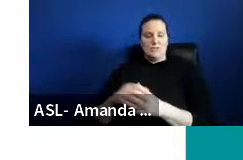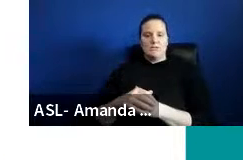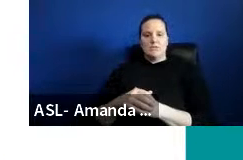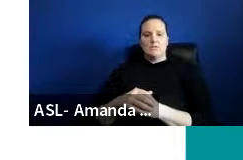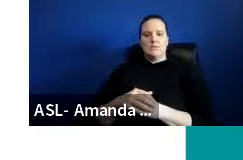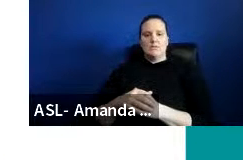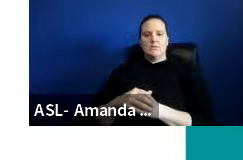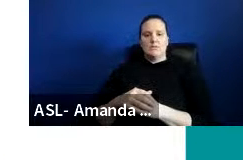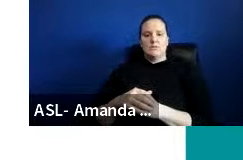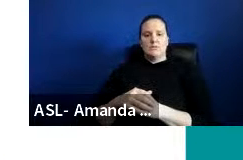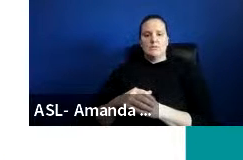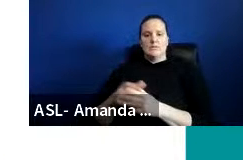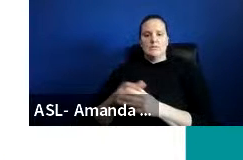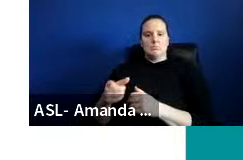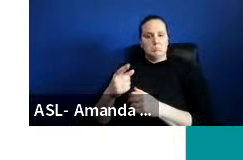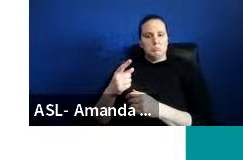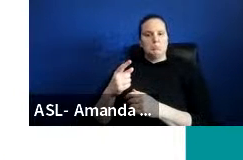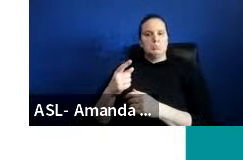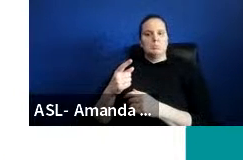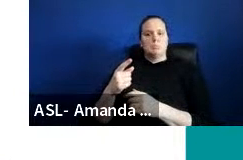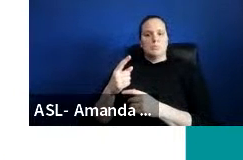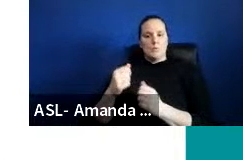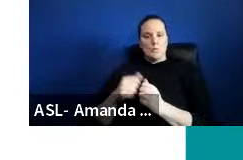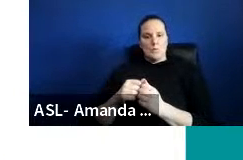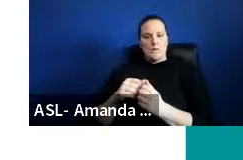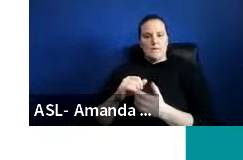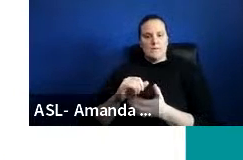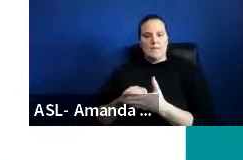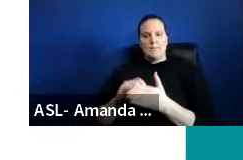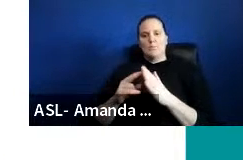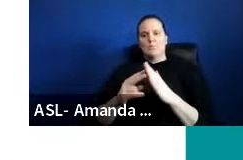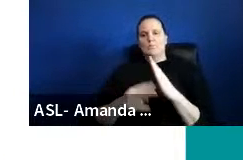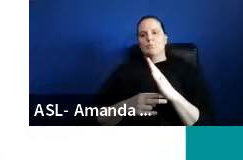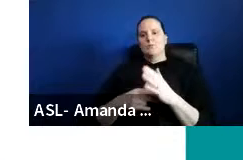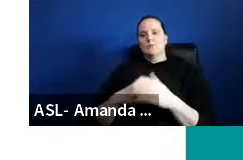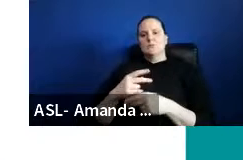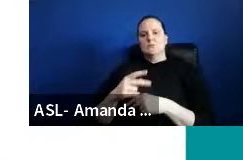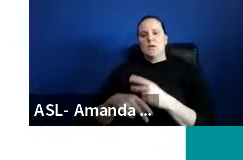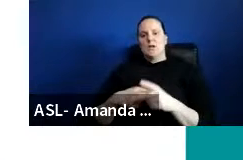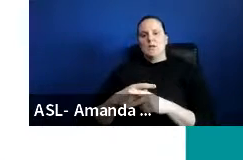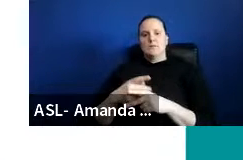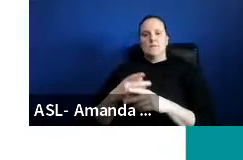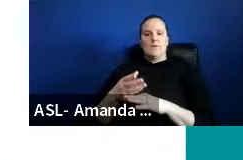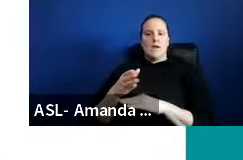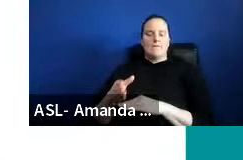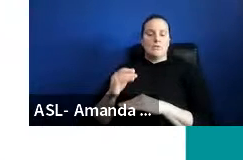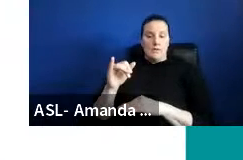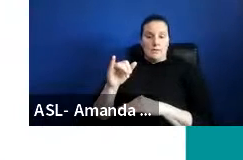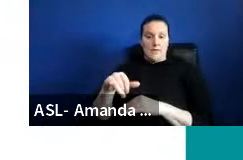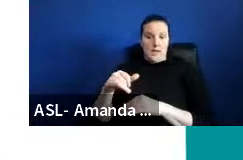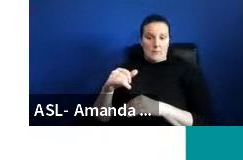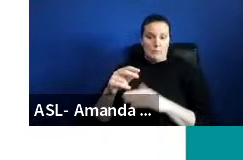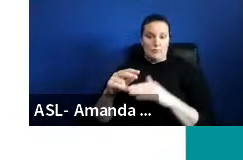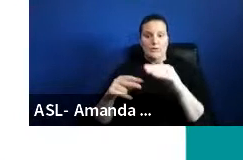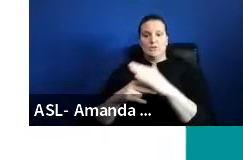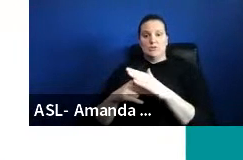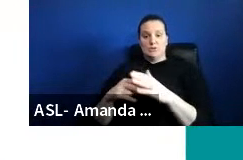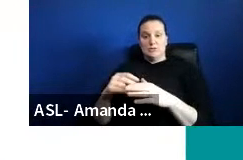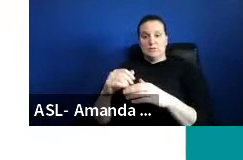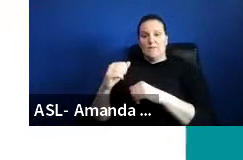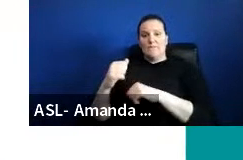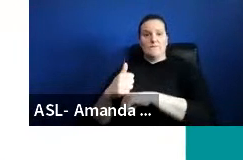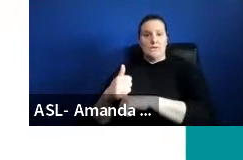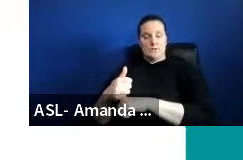Then the consideration to determine the bridge type will occur after a decision on the bridge configuration is made.